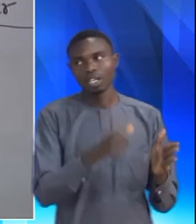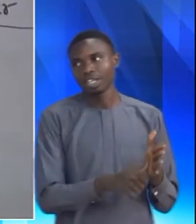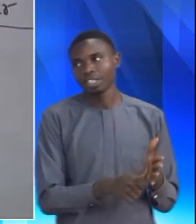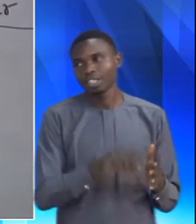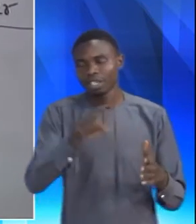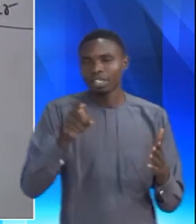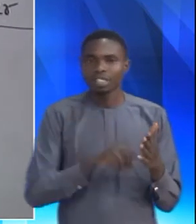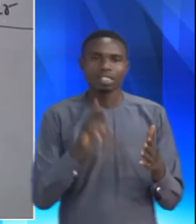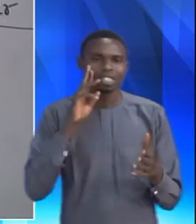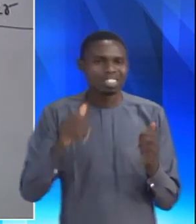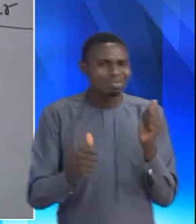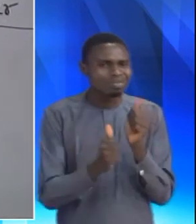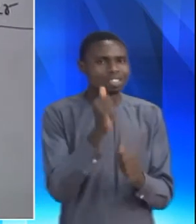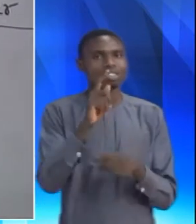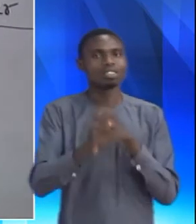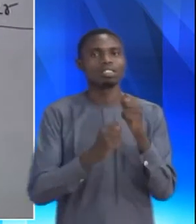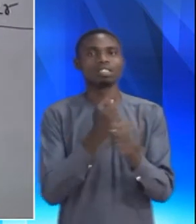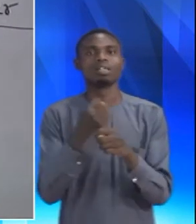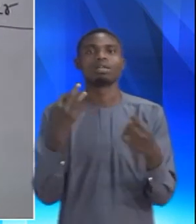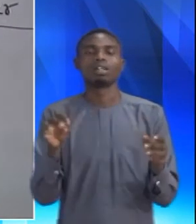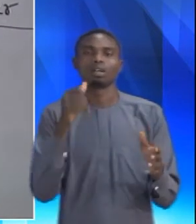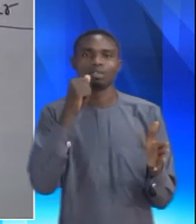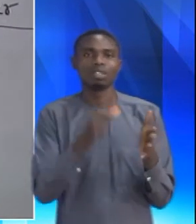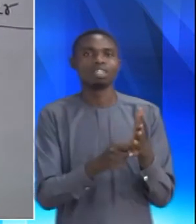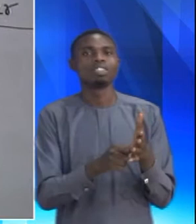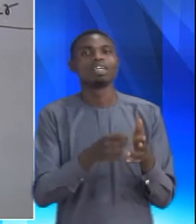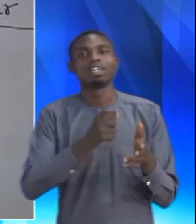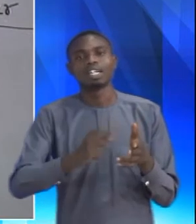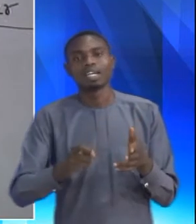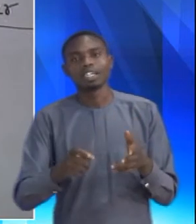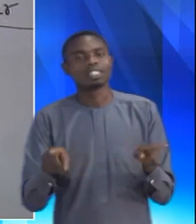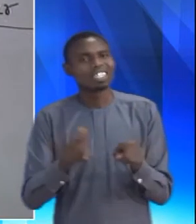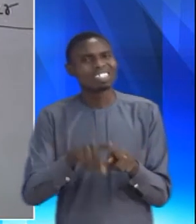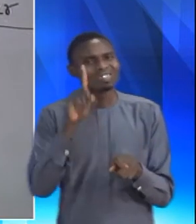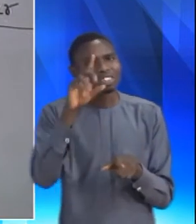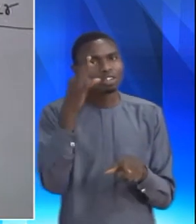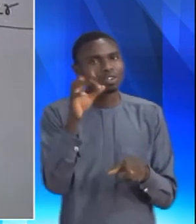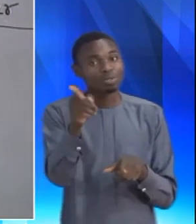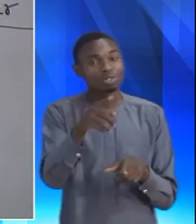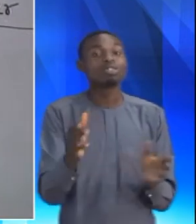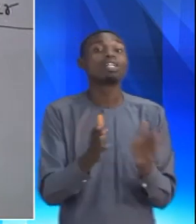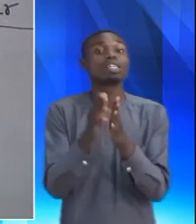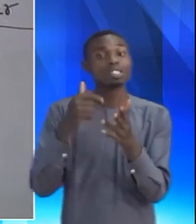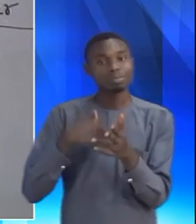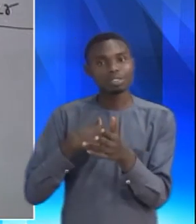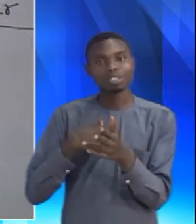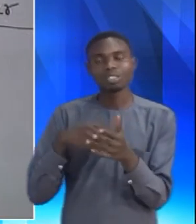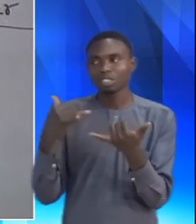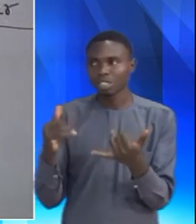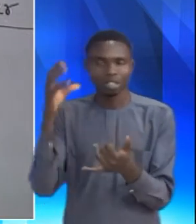letter writing. And as requested by one of you at home, informal letter writing are personal